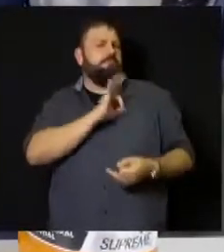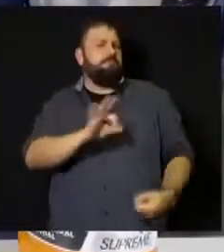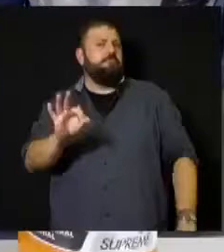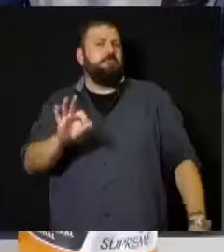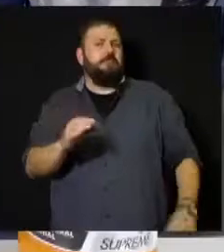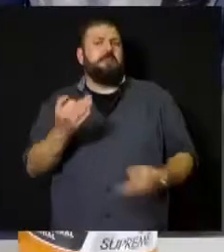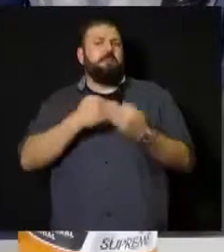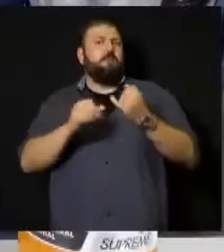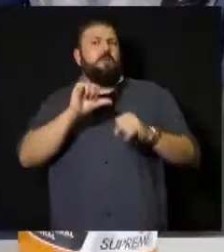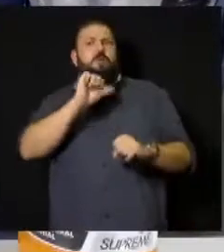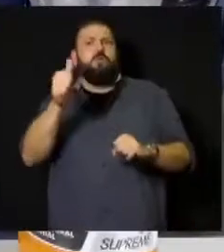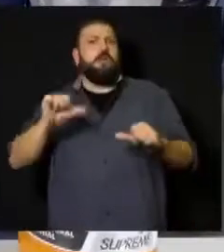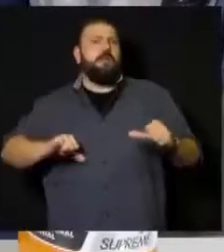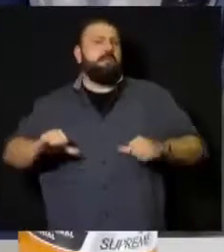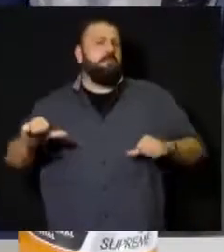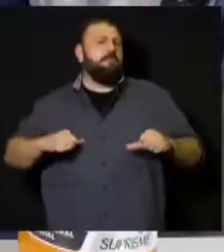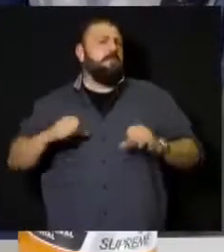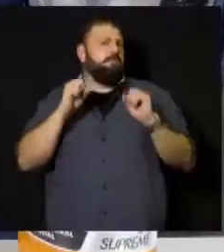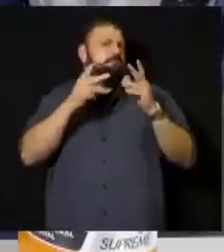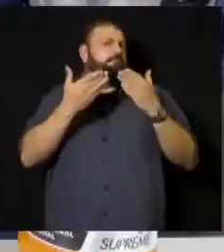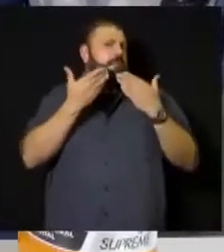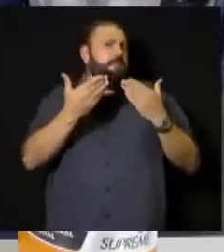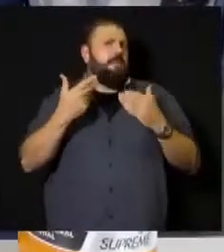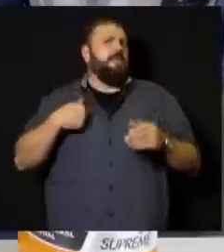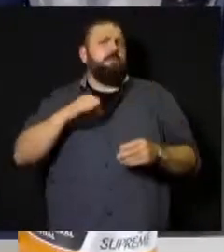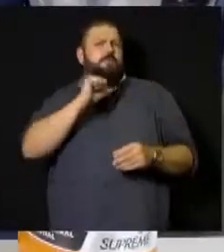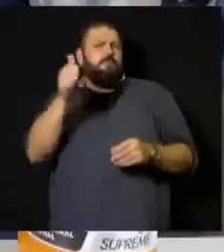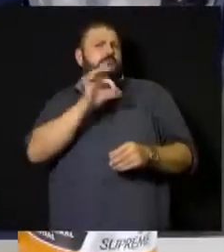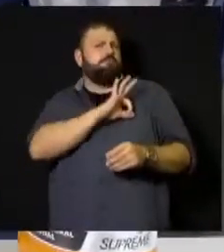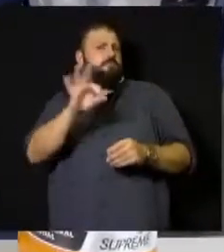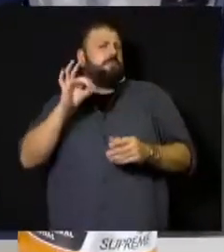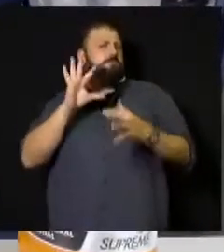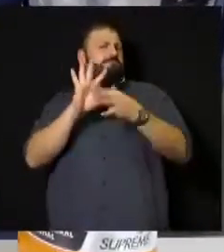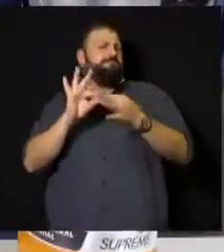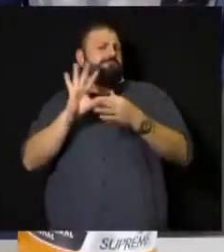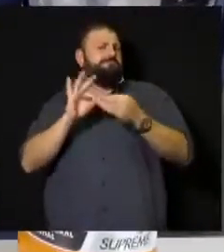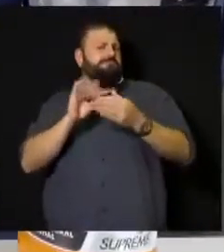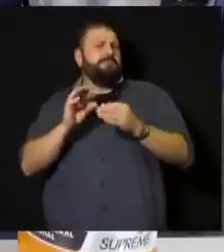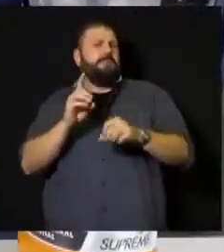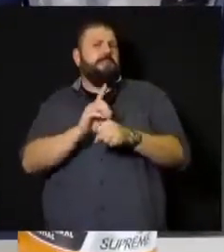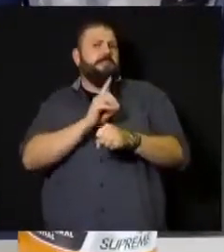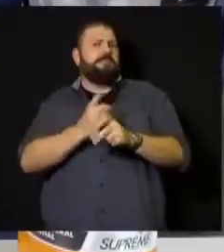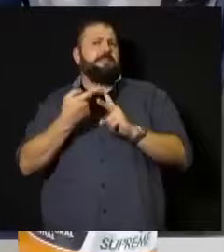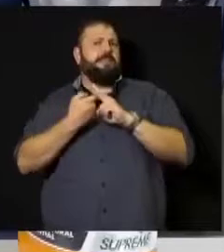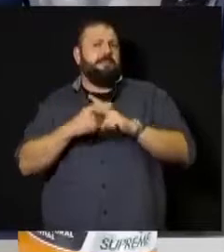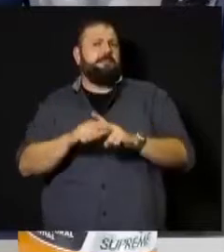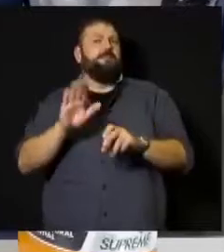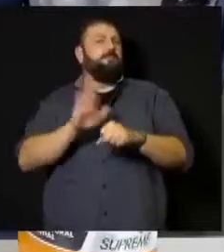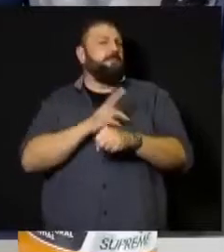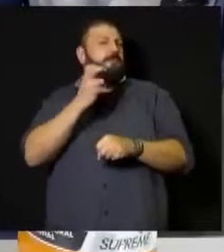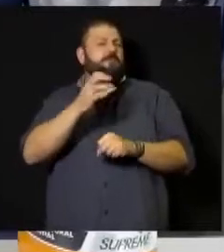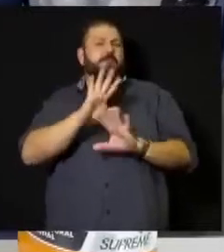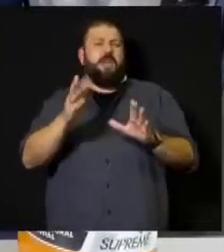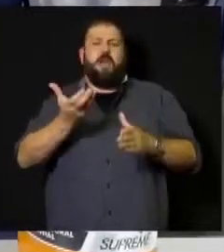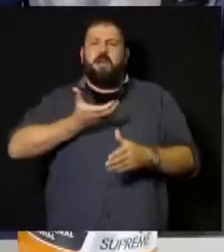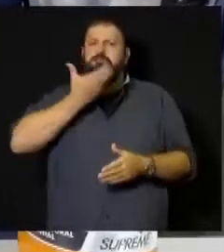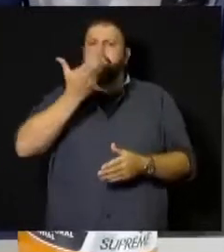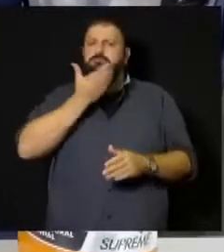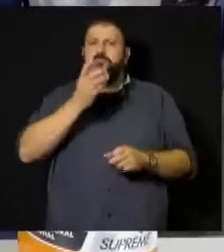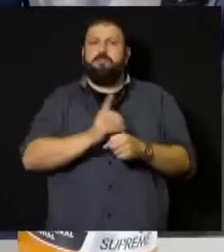doing an activity, but we're going to Okay, so that is something that we have been